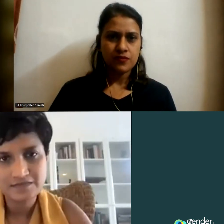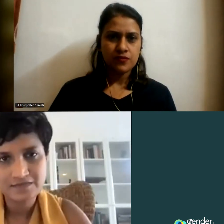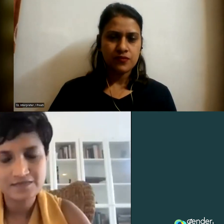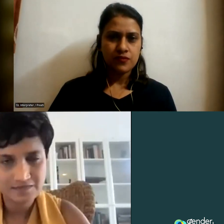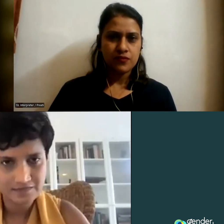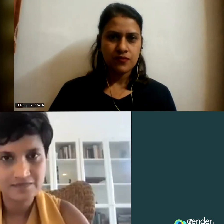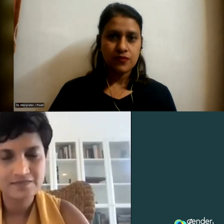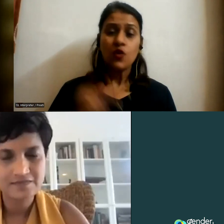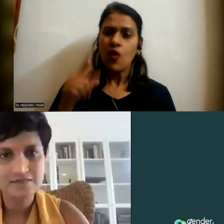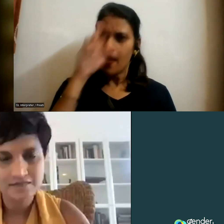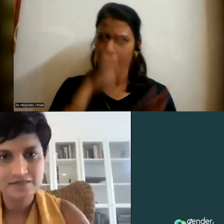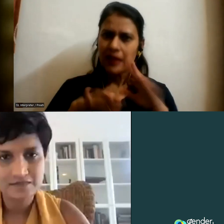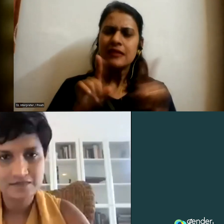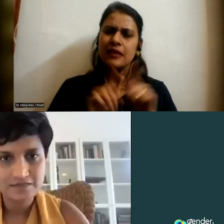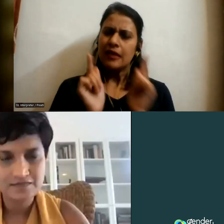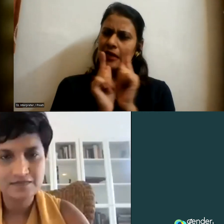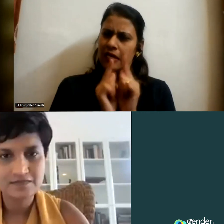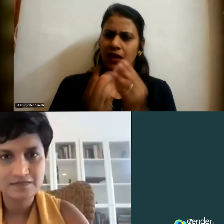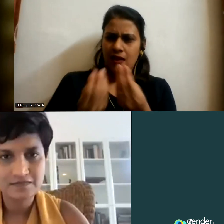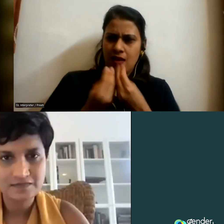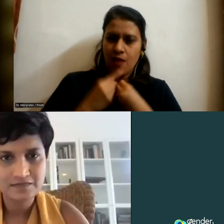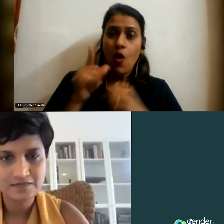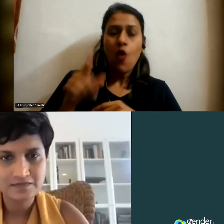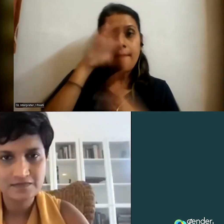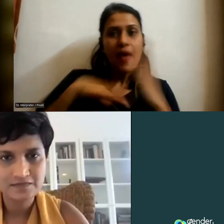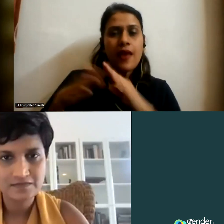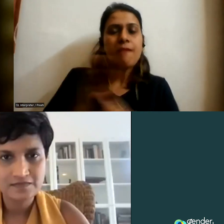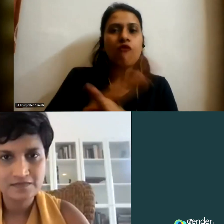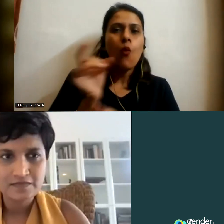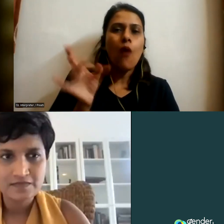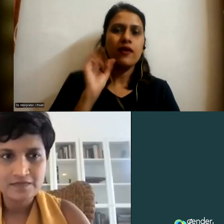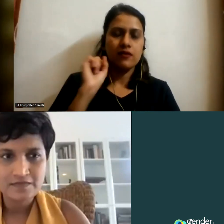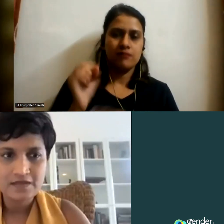So maybe if you can tell us a little bit about how that varies.